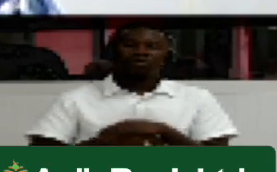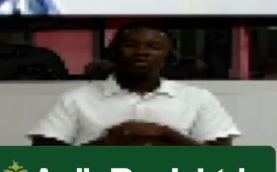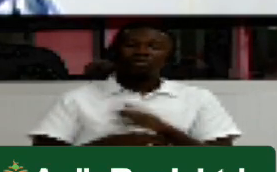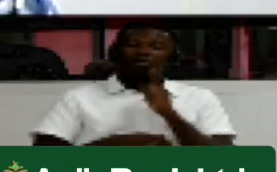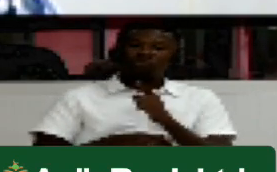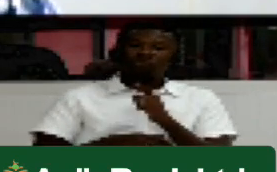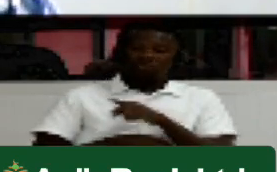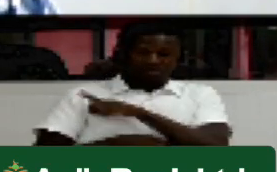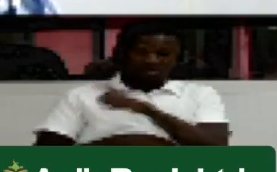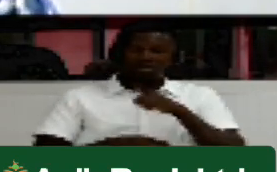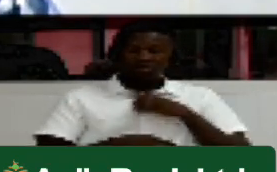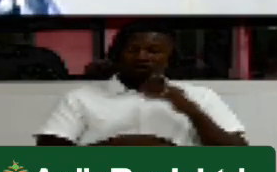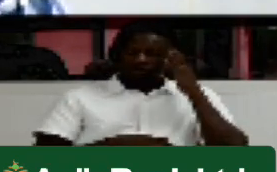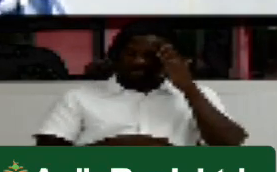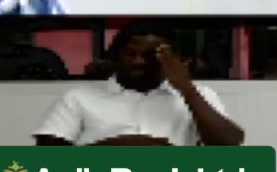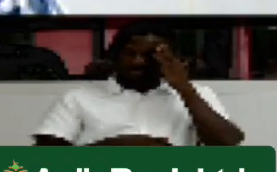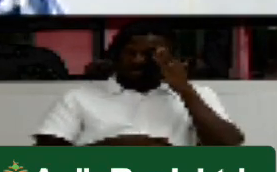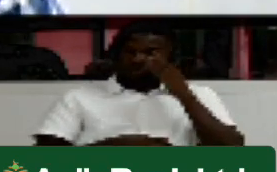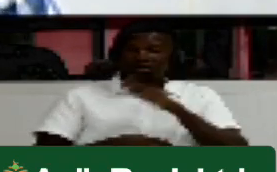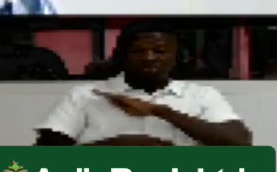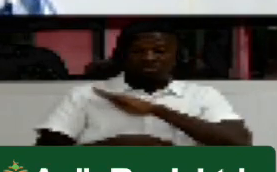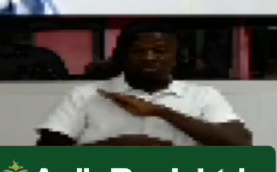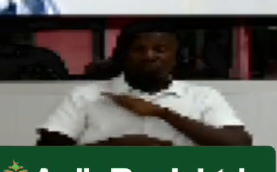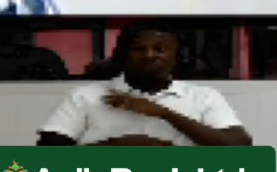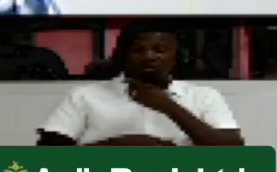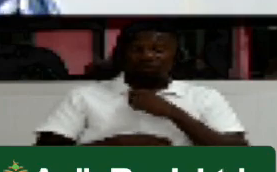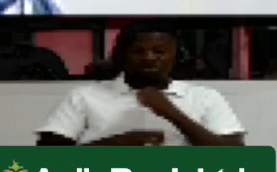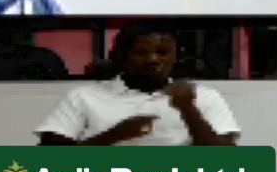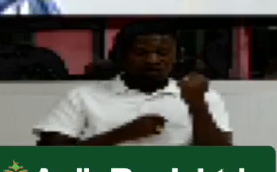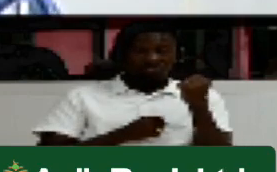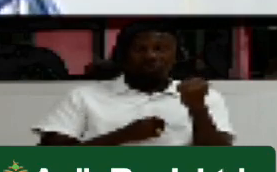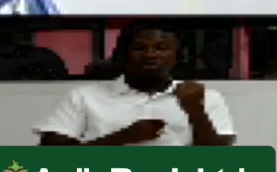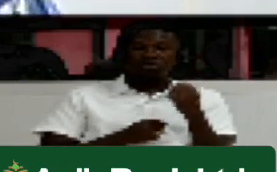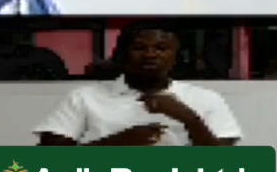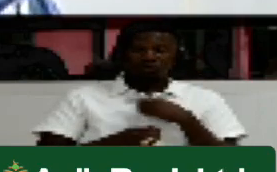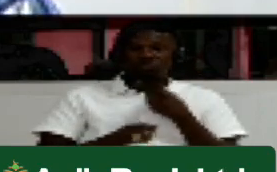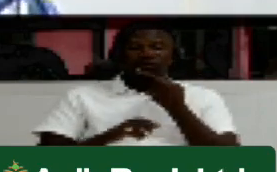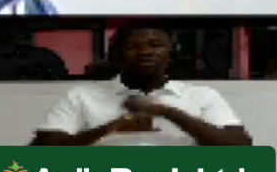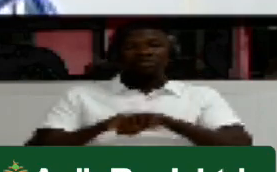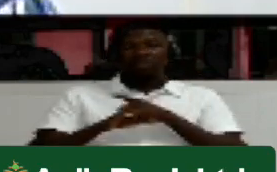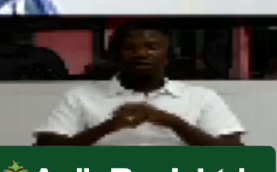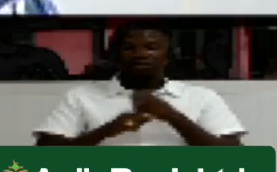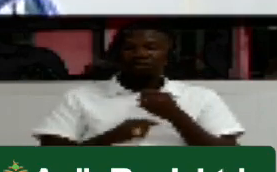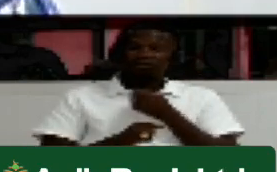But day to day, they were so strong during the course.